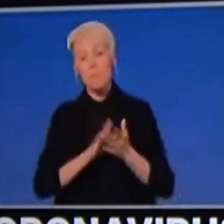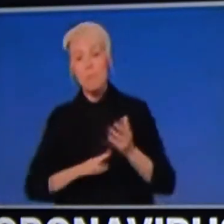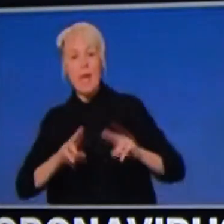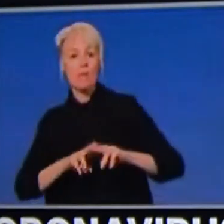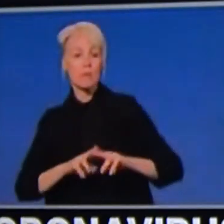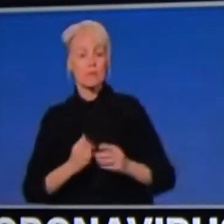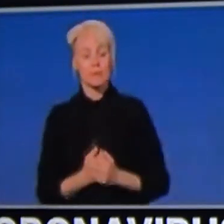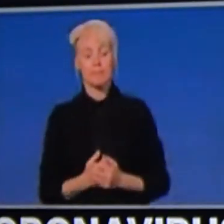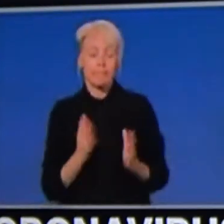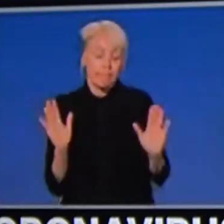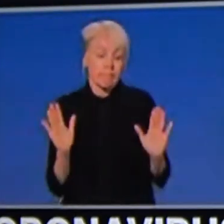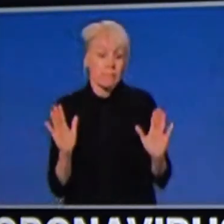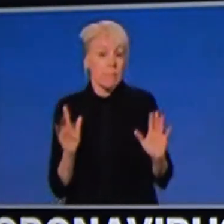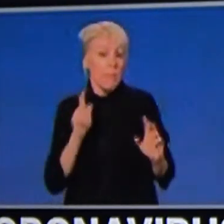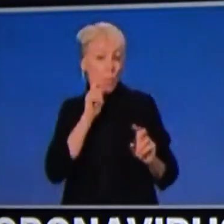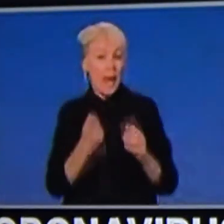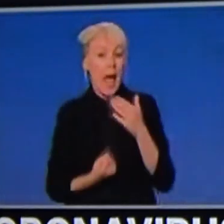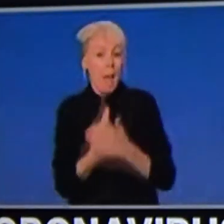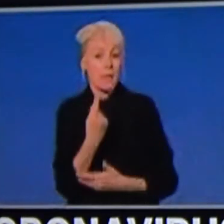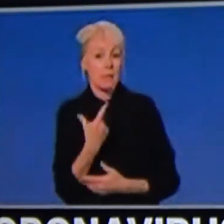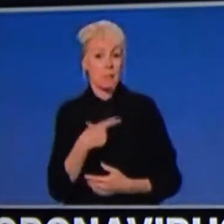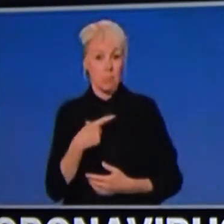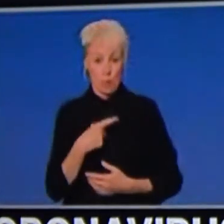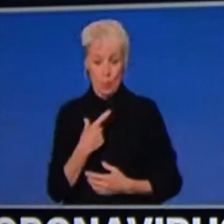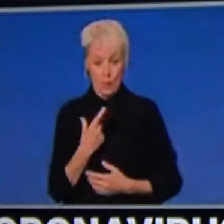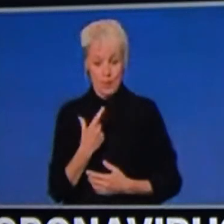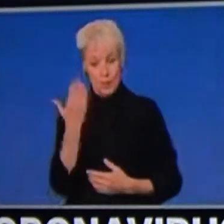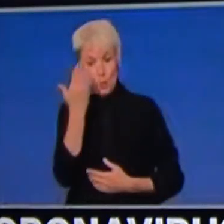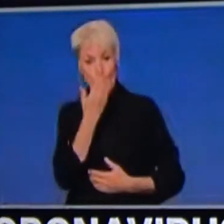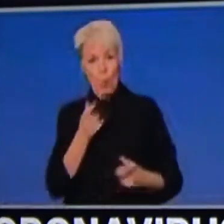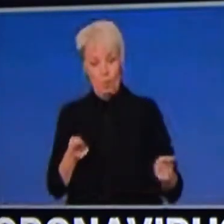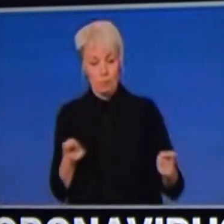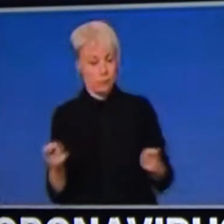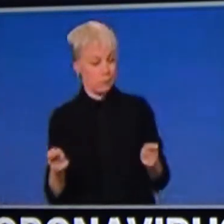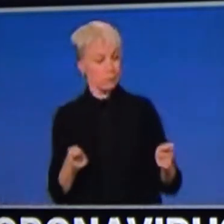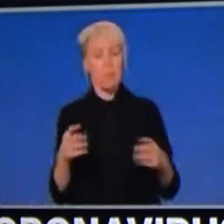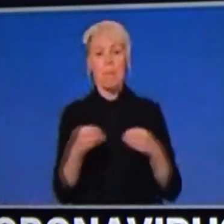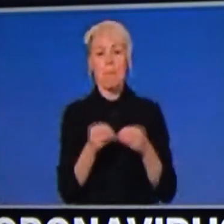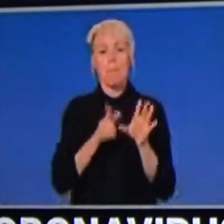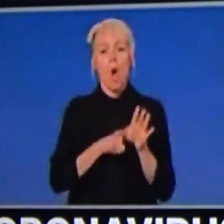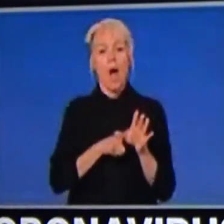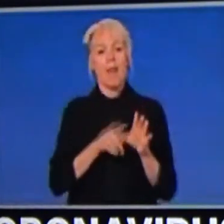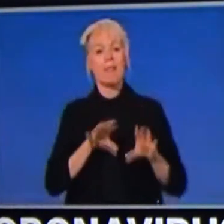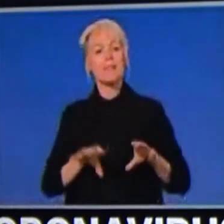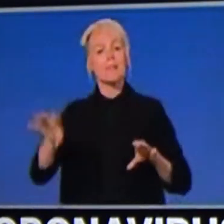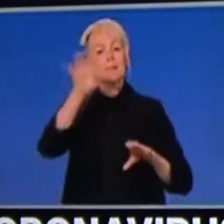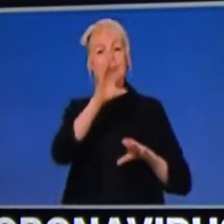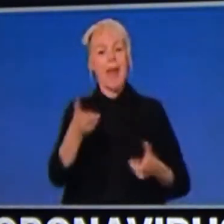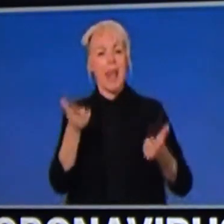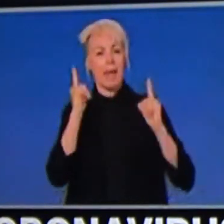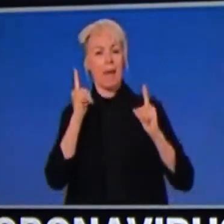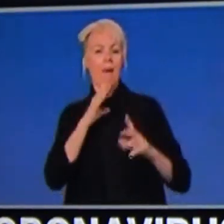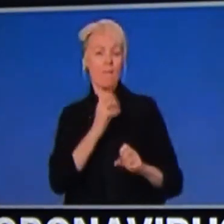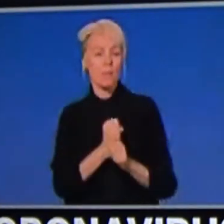that because schools are delivered at a state and territory level. But these principles, I think, set out quite clearly what